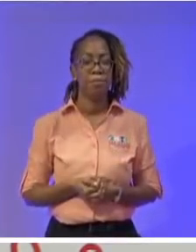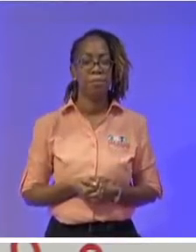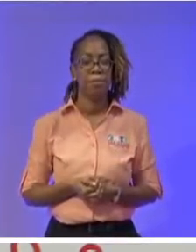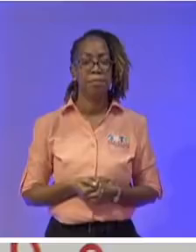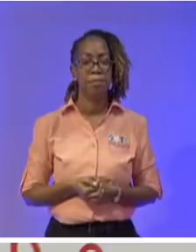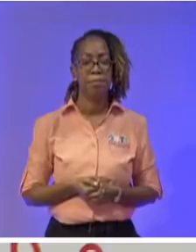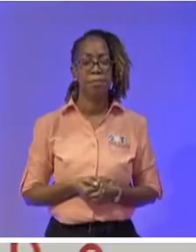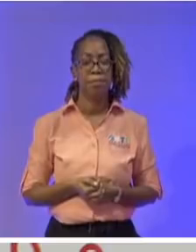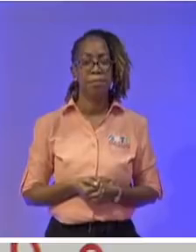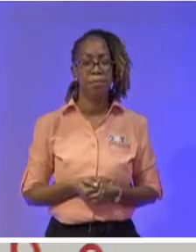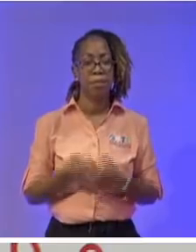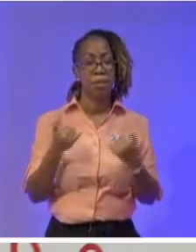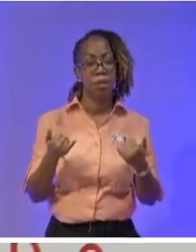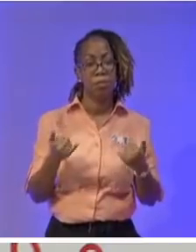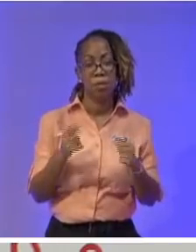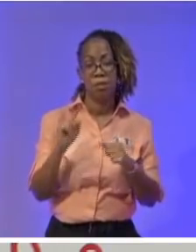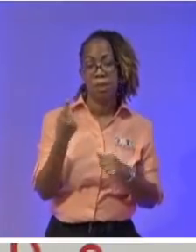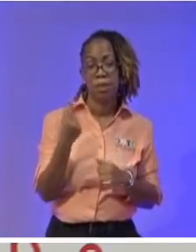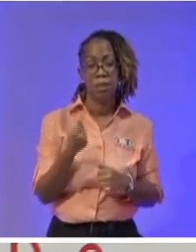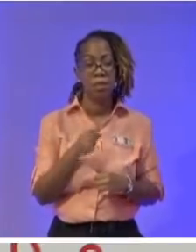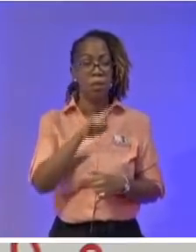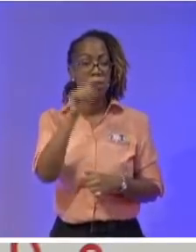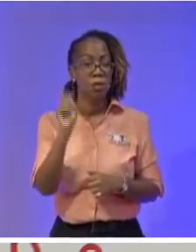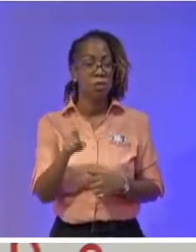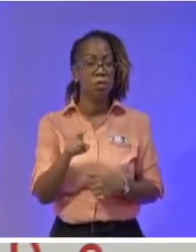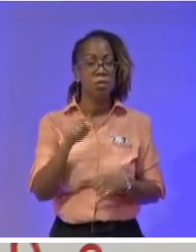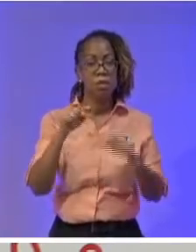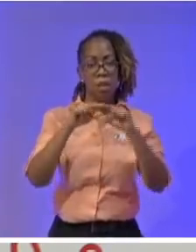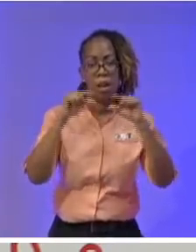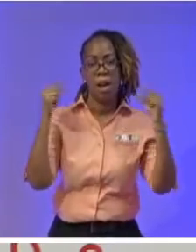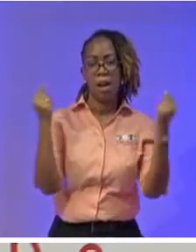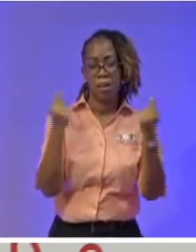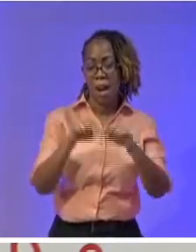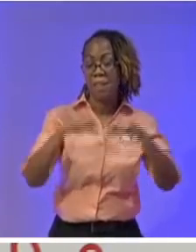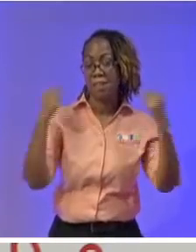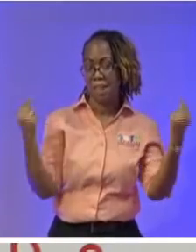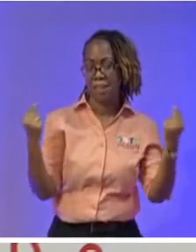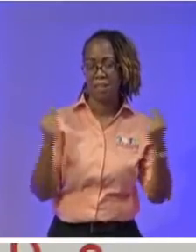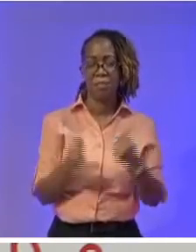take our first question from Guardian Media Limited.